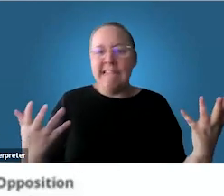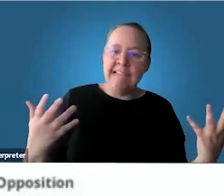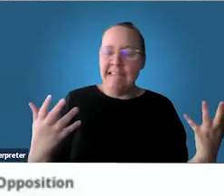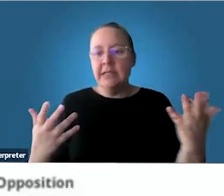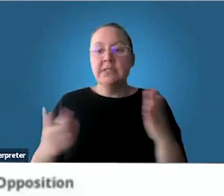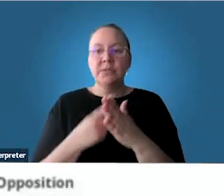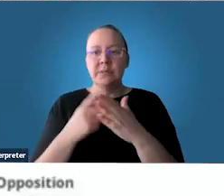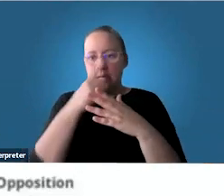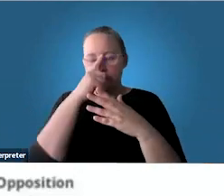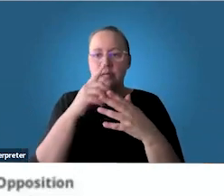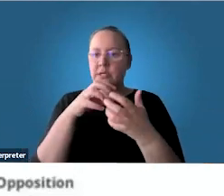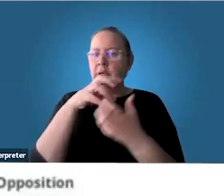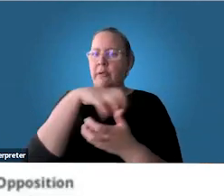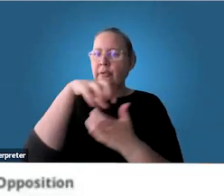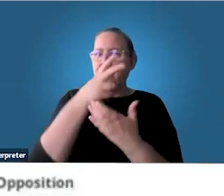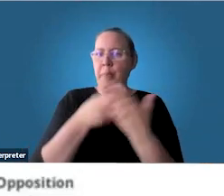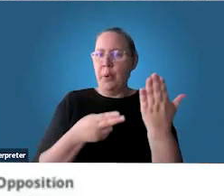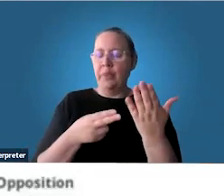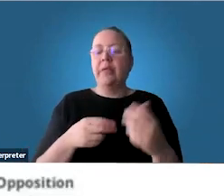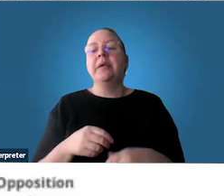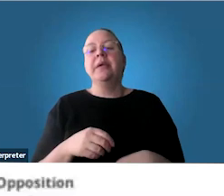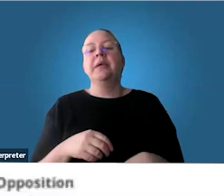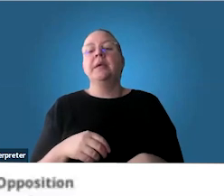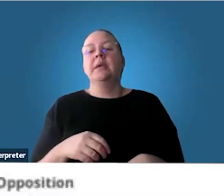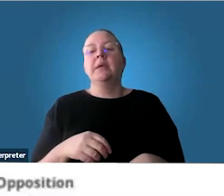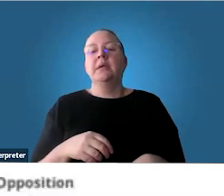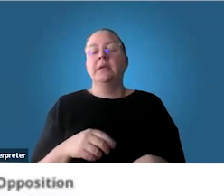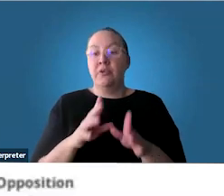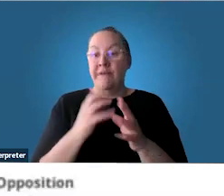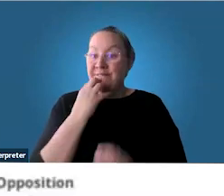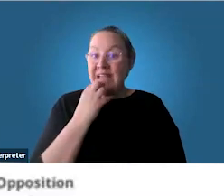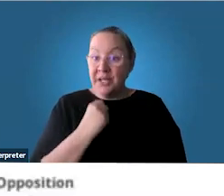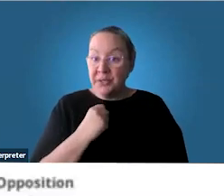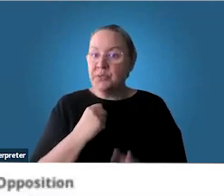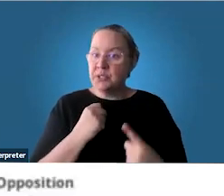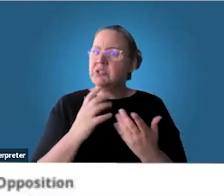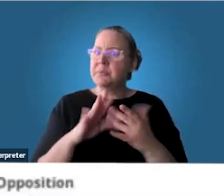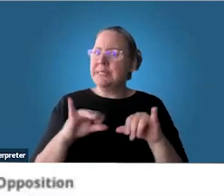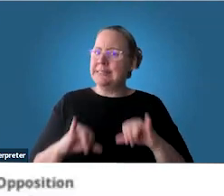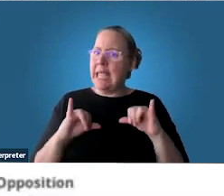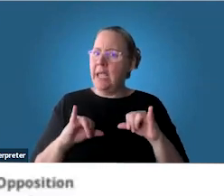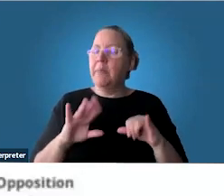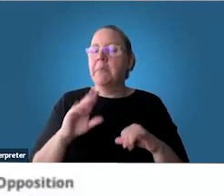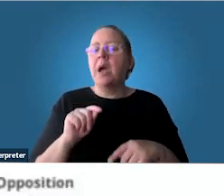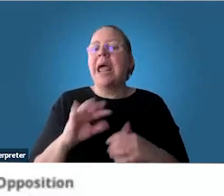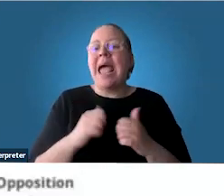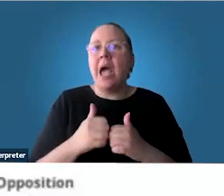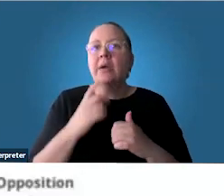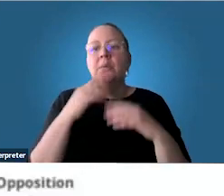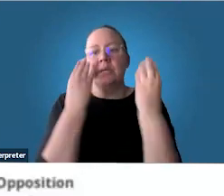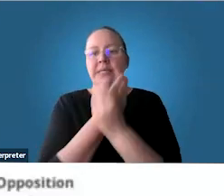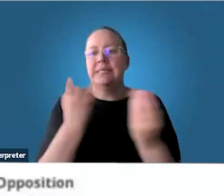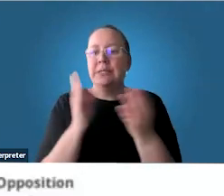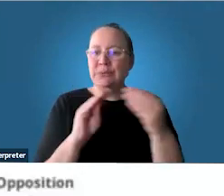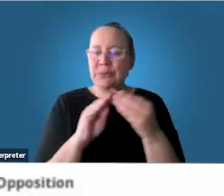intersect. Effective narrative work doesn't or shouldn't compromise values to reach this group, but it should think about how can we tell stories